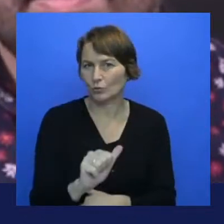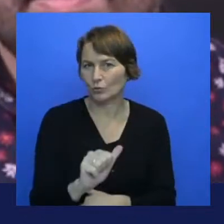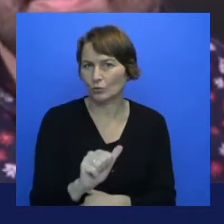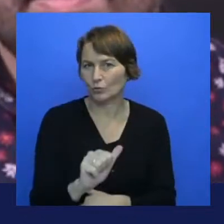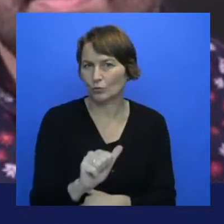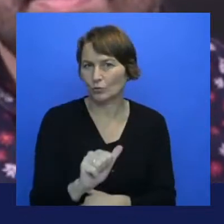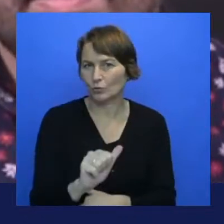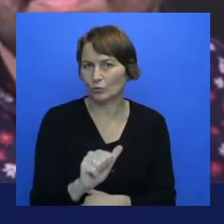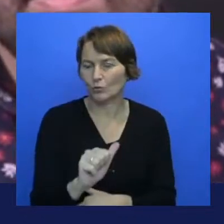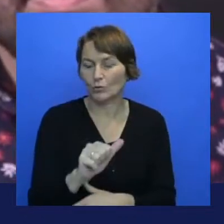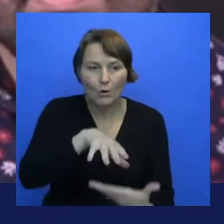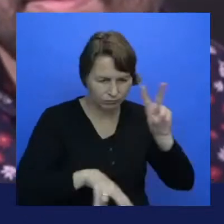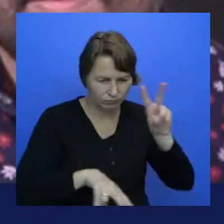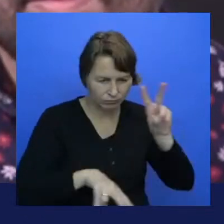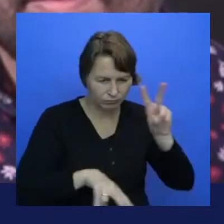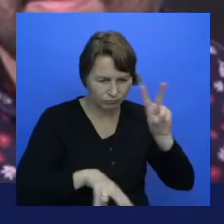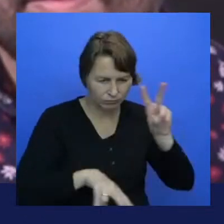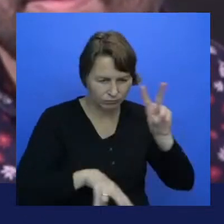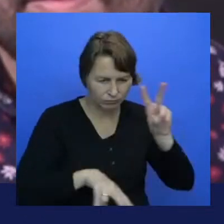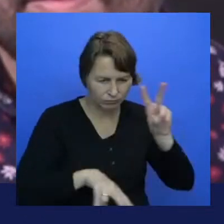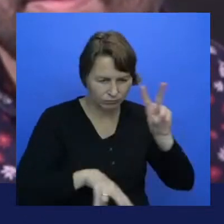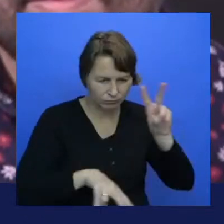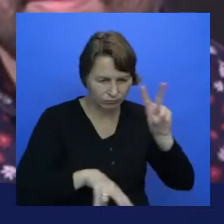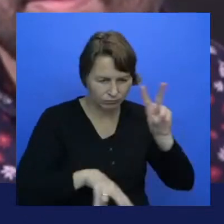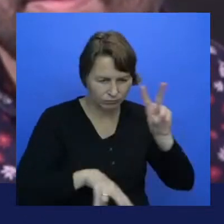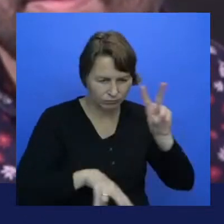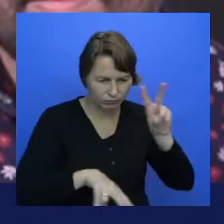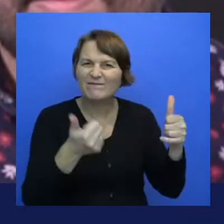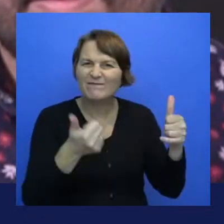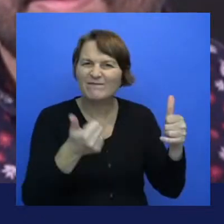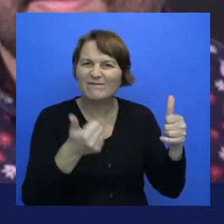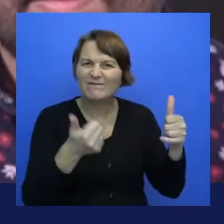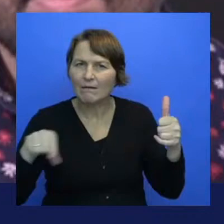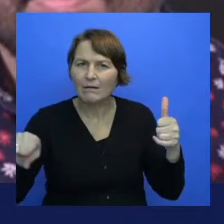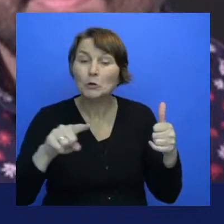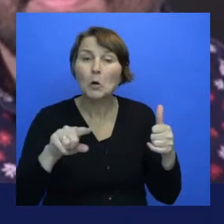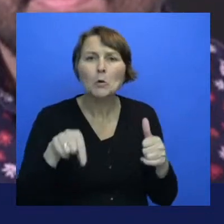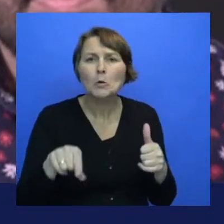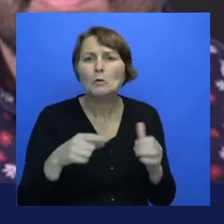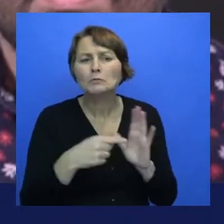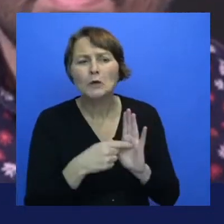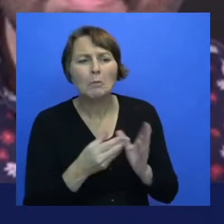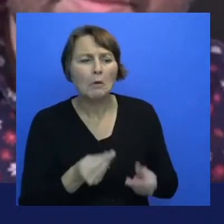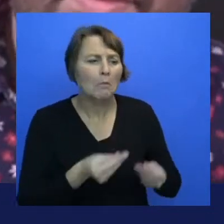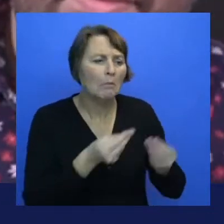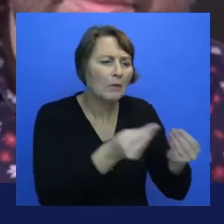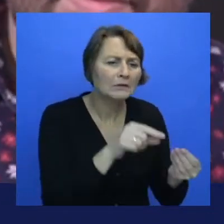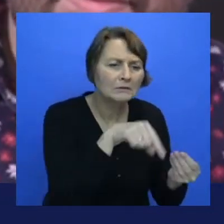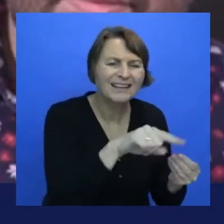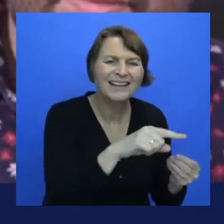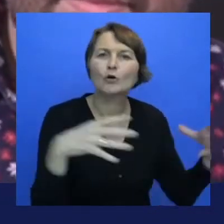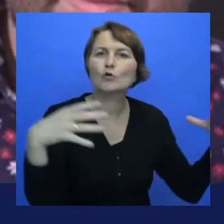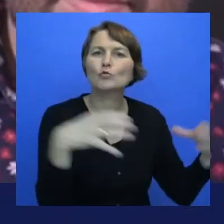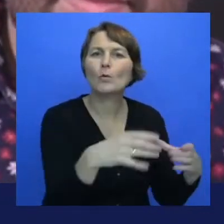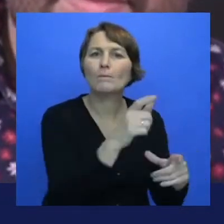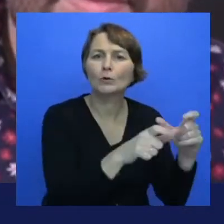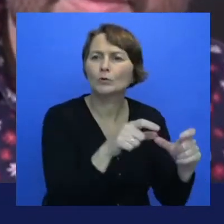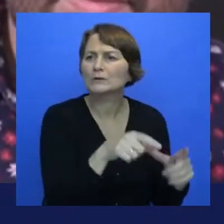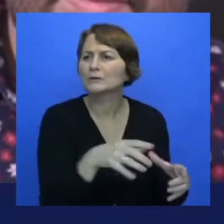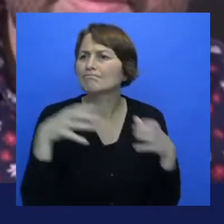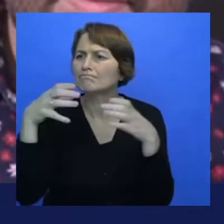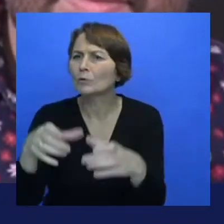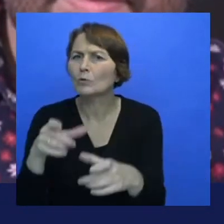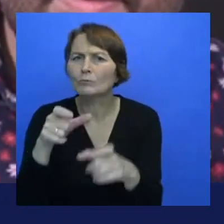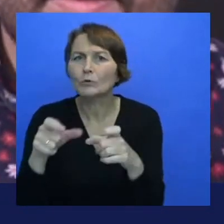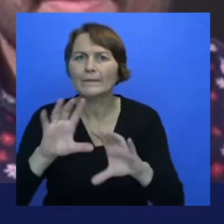really see going to work in the different environments across different categories of users. And so, you know, this is something